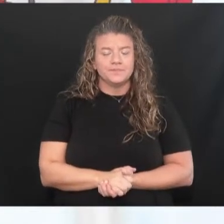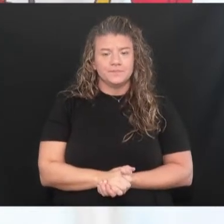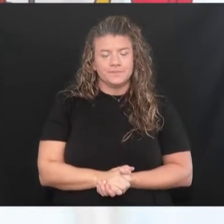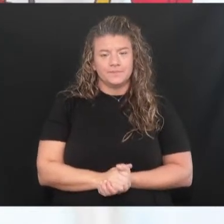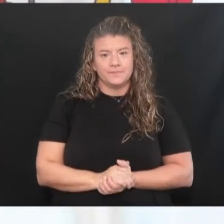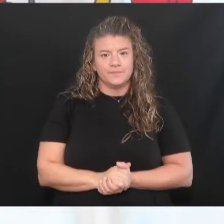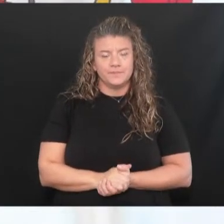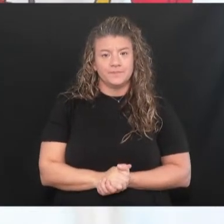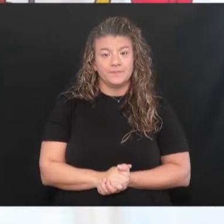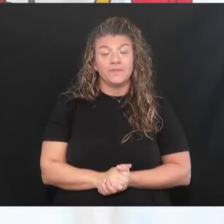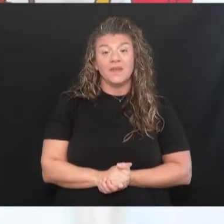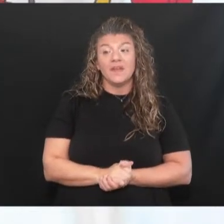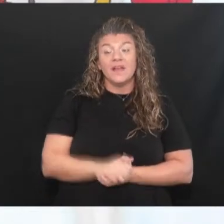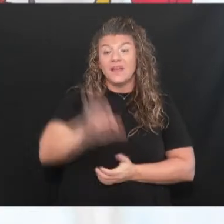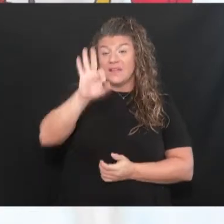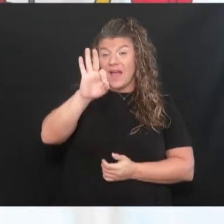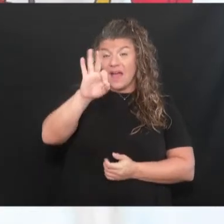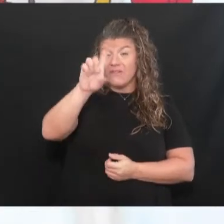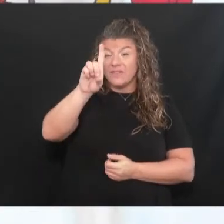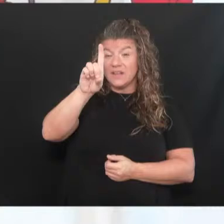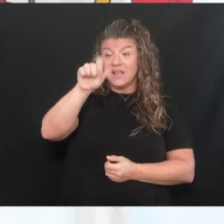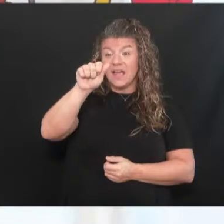The FDA is,